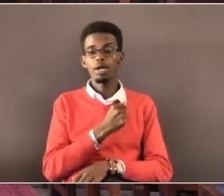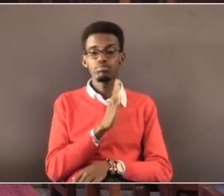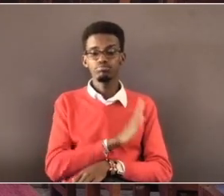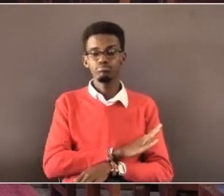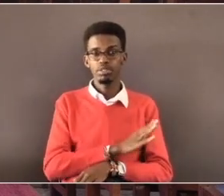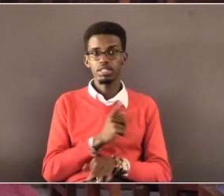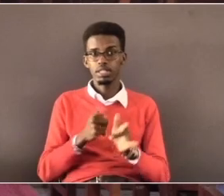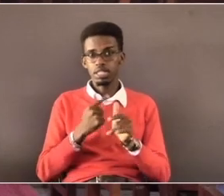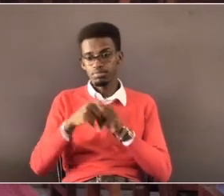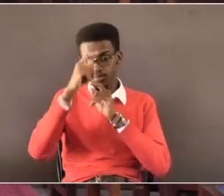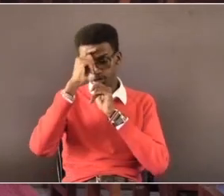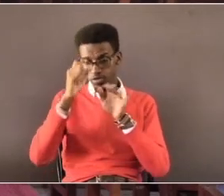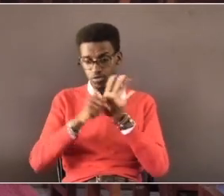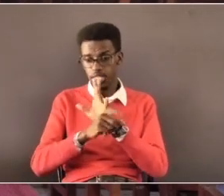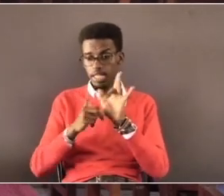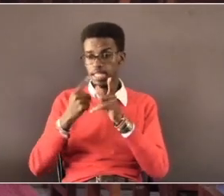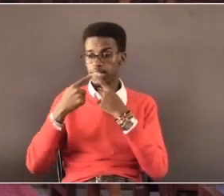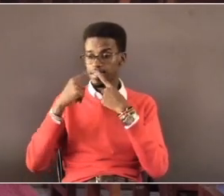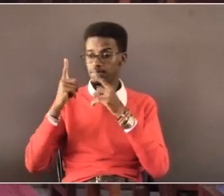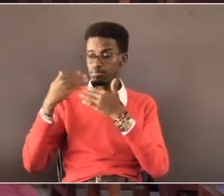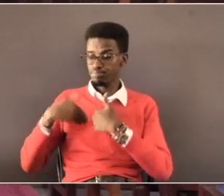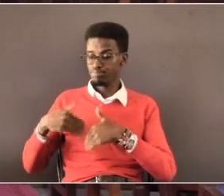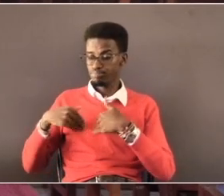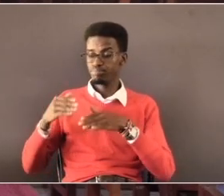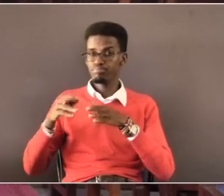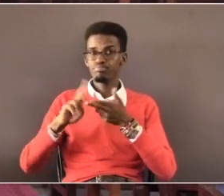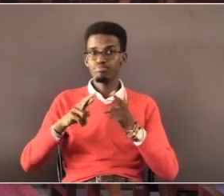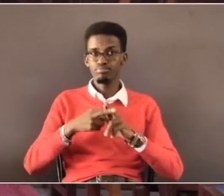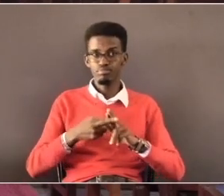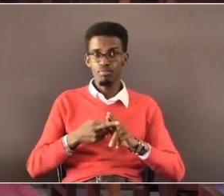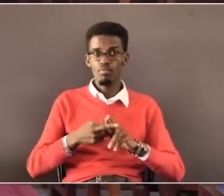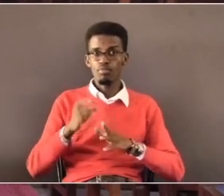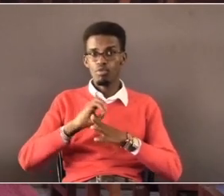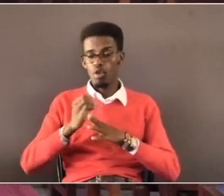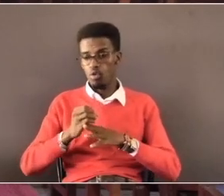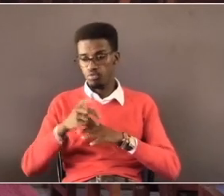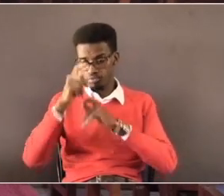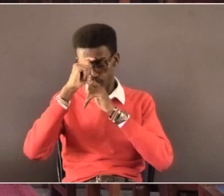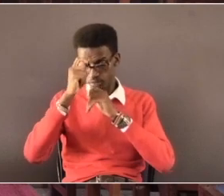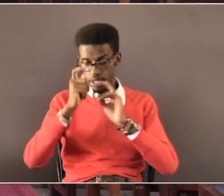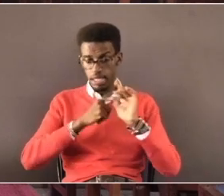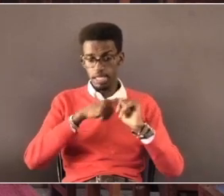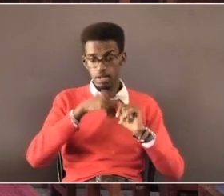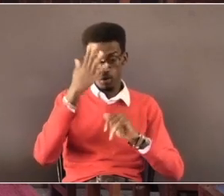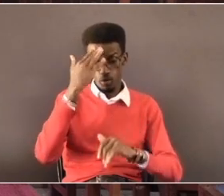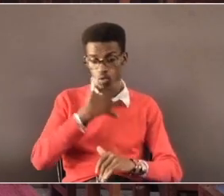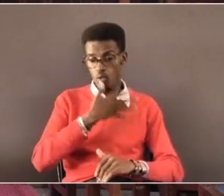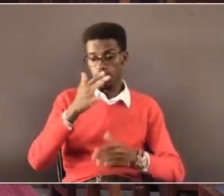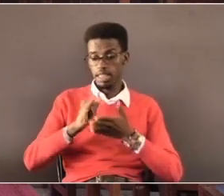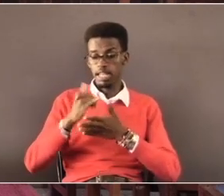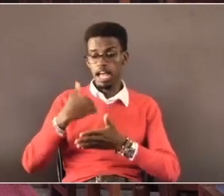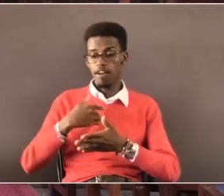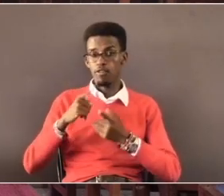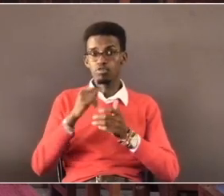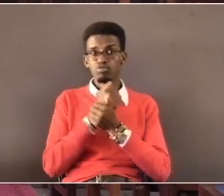and respectfully inform your partner, or respectfully acknowledge that your partner